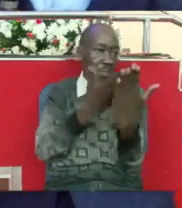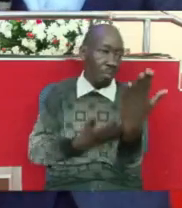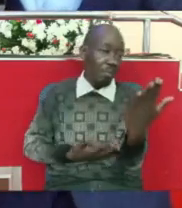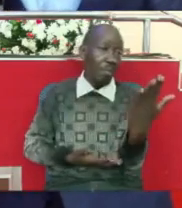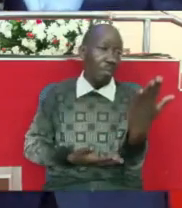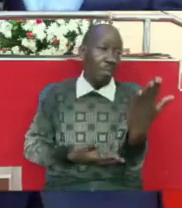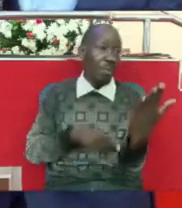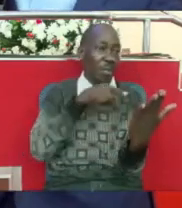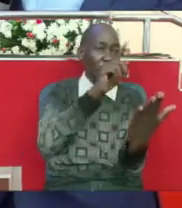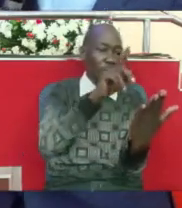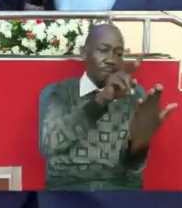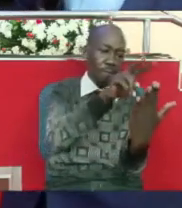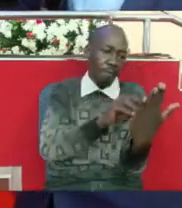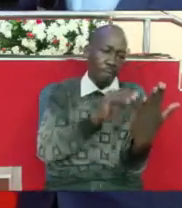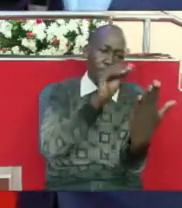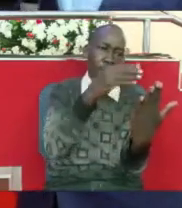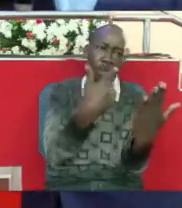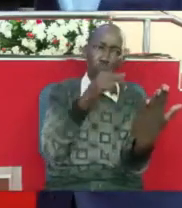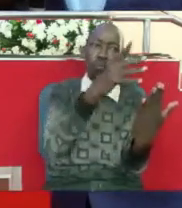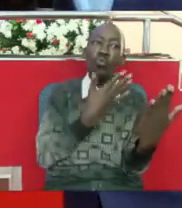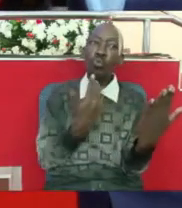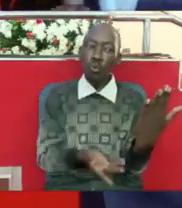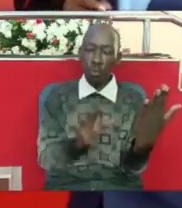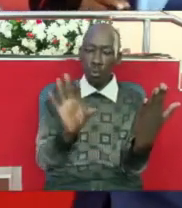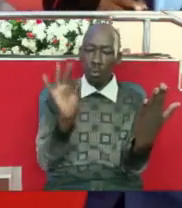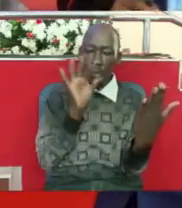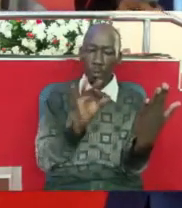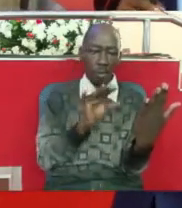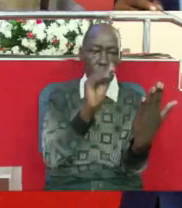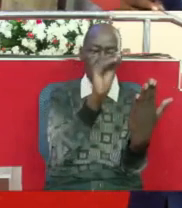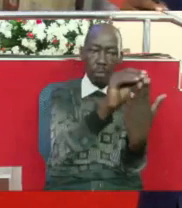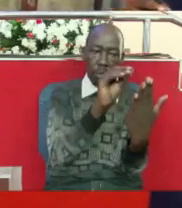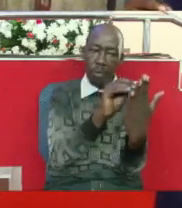and you would fill out the things that you wanted